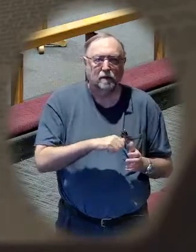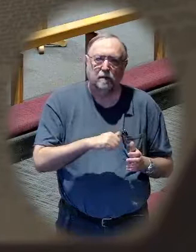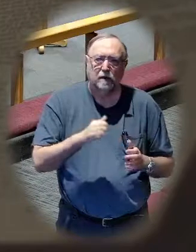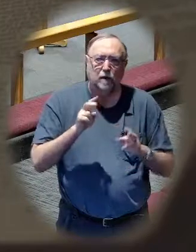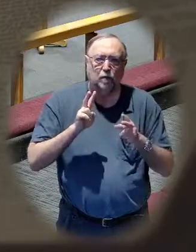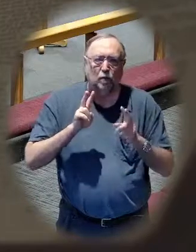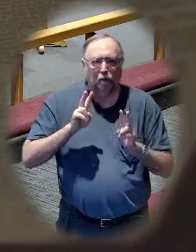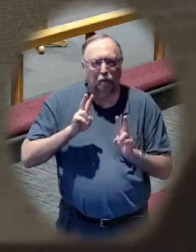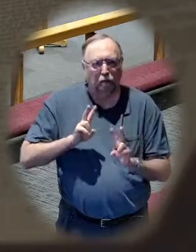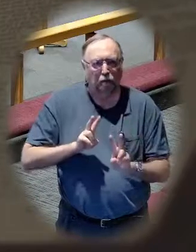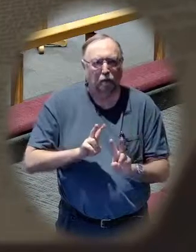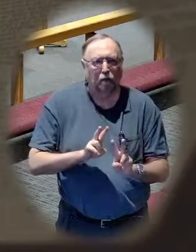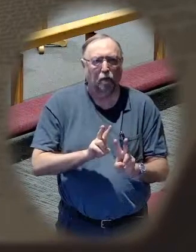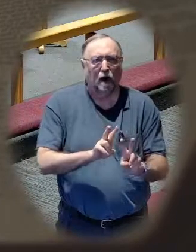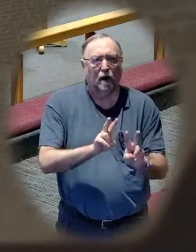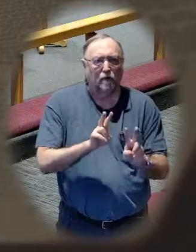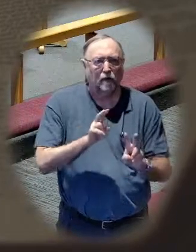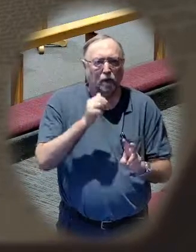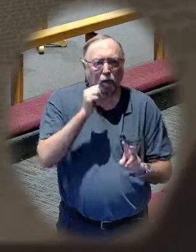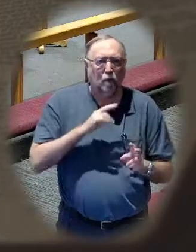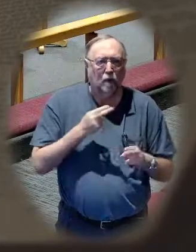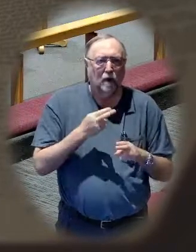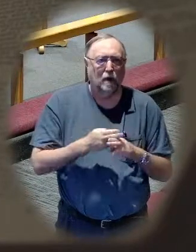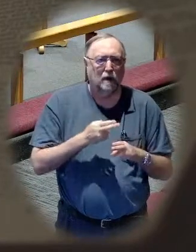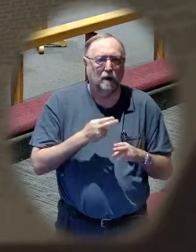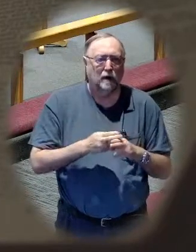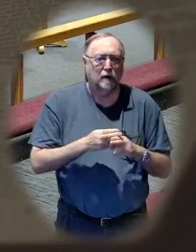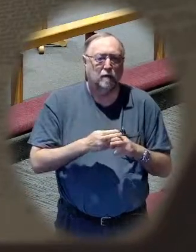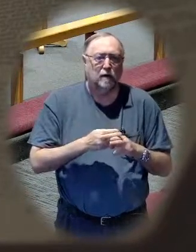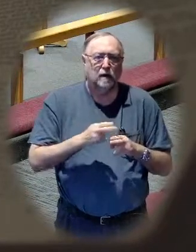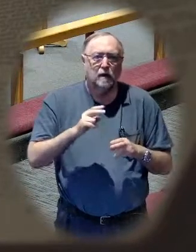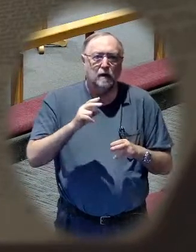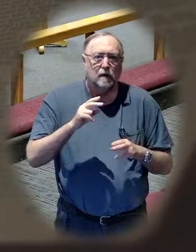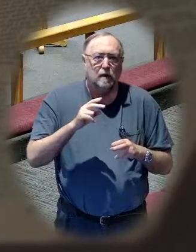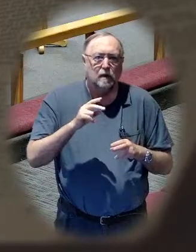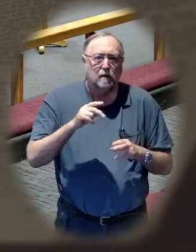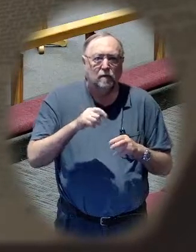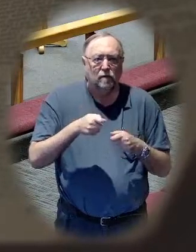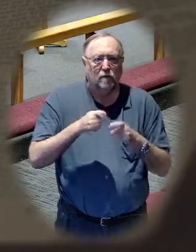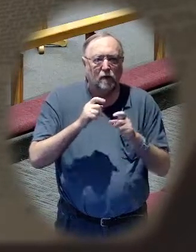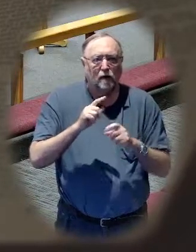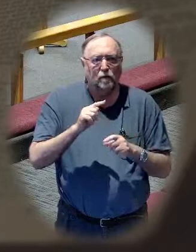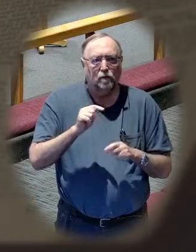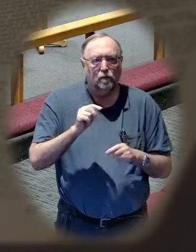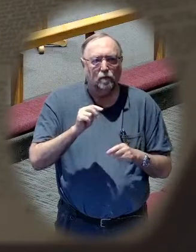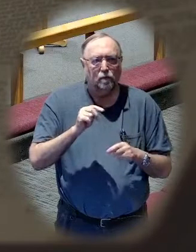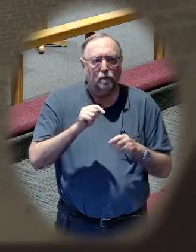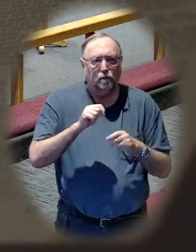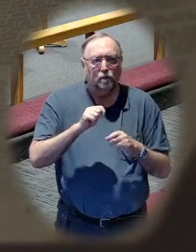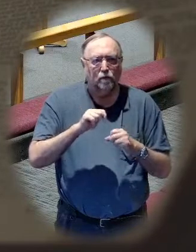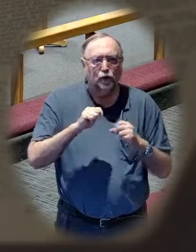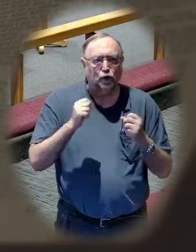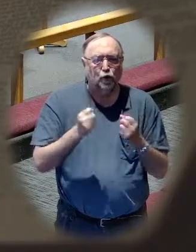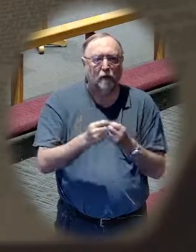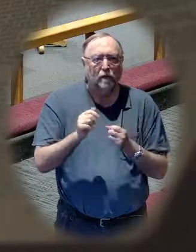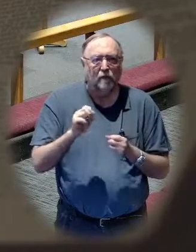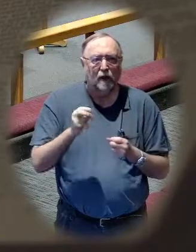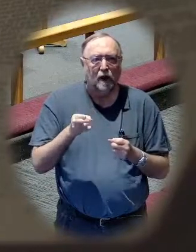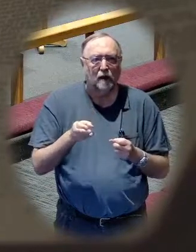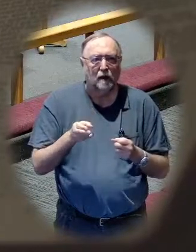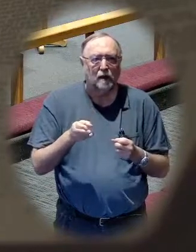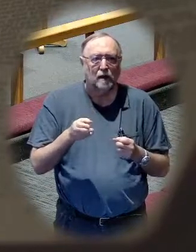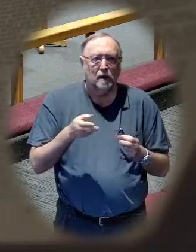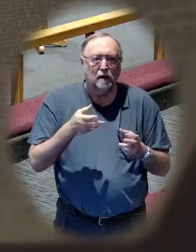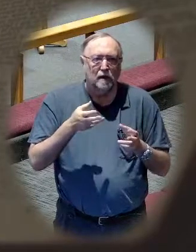prophetess, Anna, the daughter of Phanuel, of the tribe of Asher. She was advanced